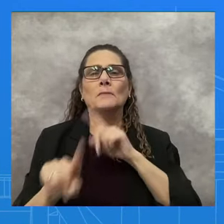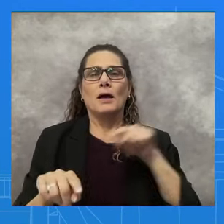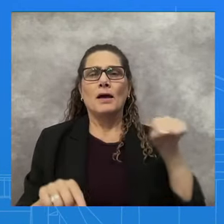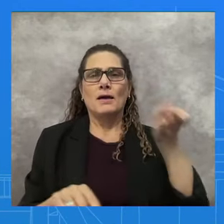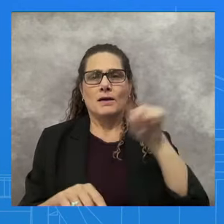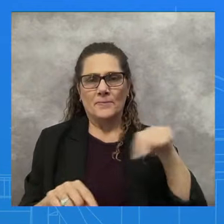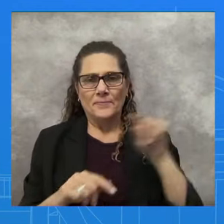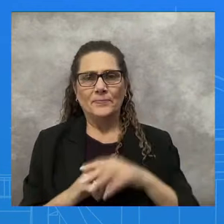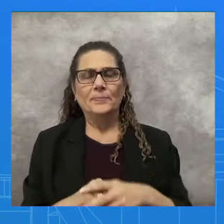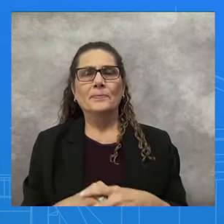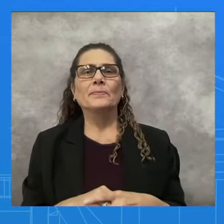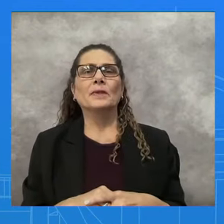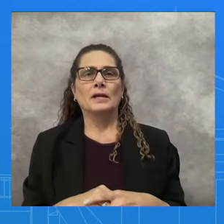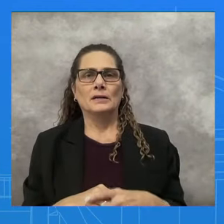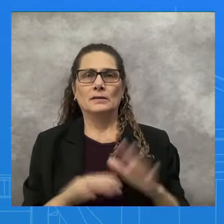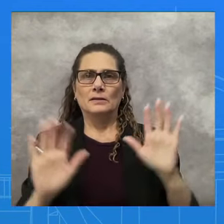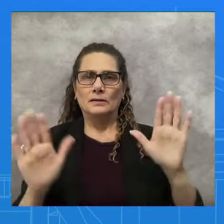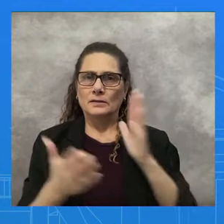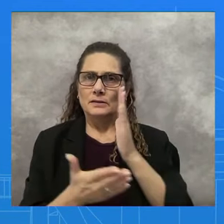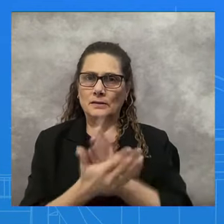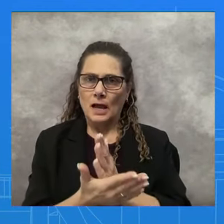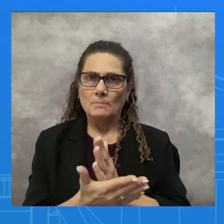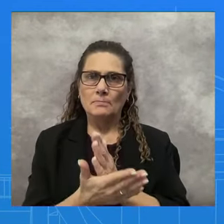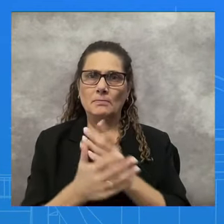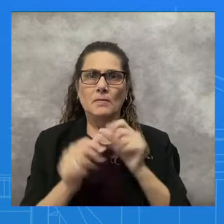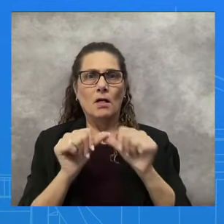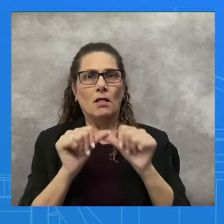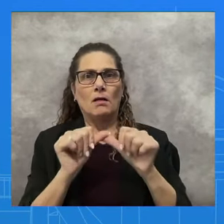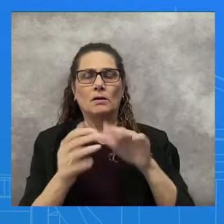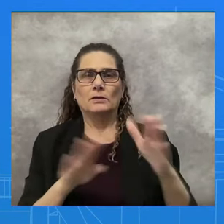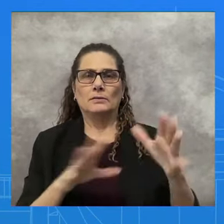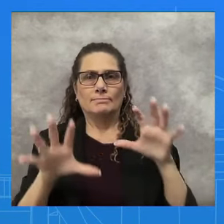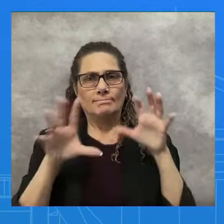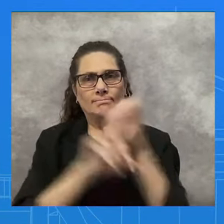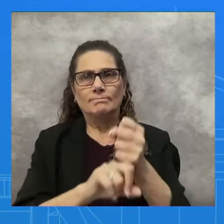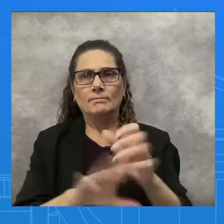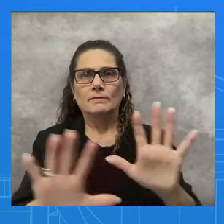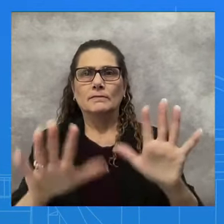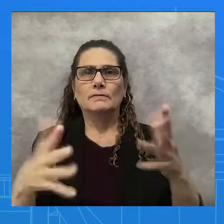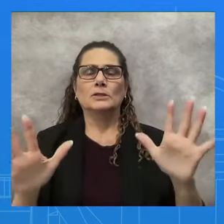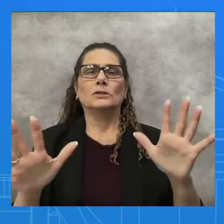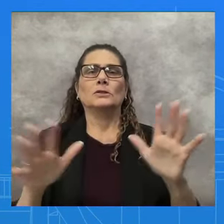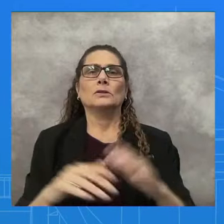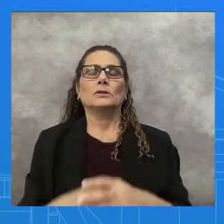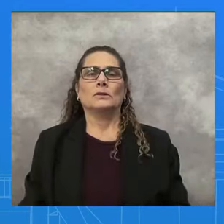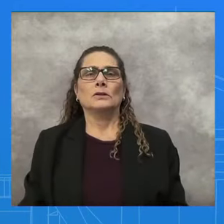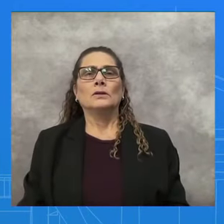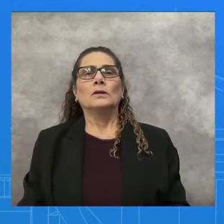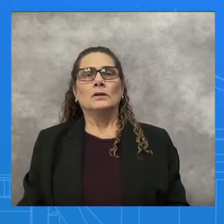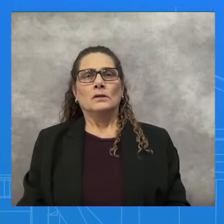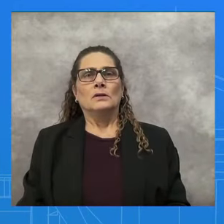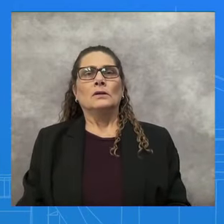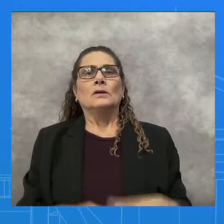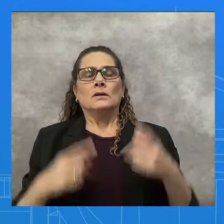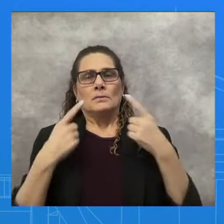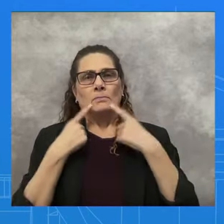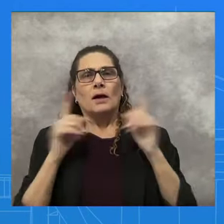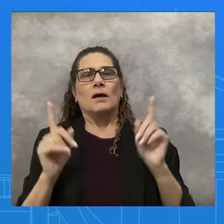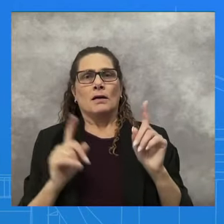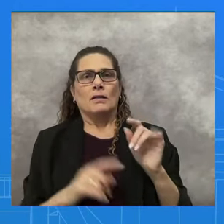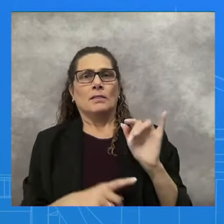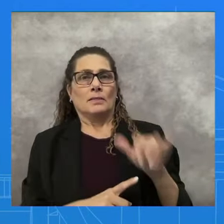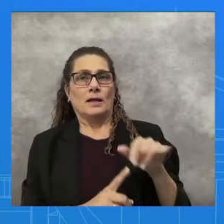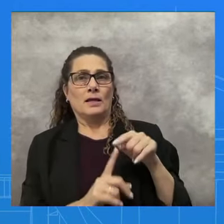loss of life. As President's statement said yesterday, the Super Bowl is the most unifying event in